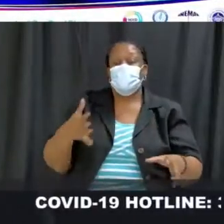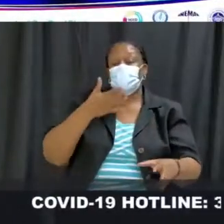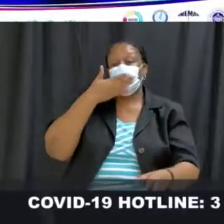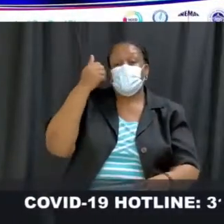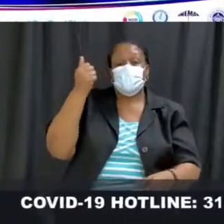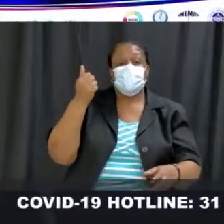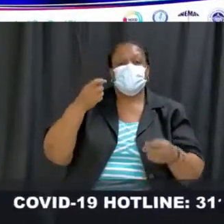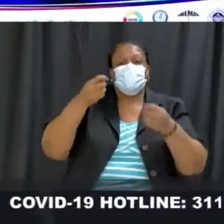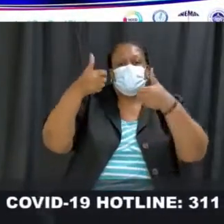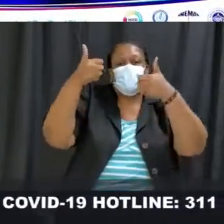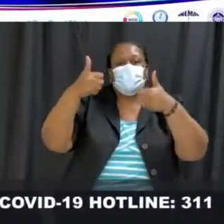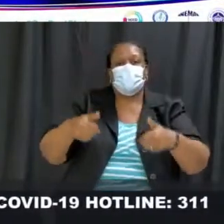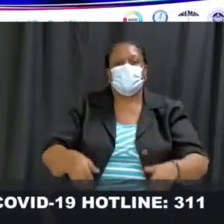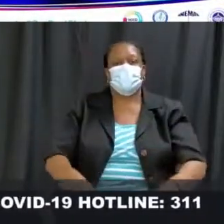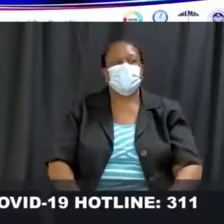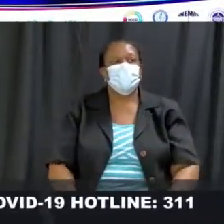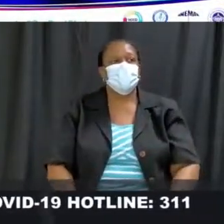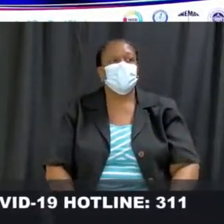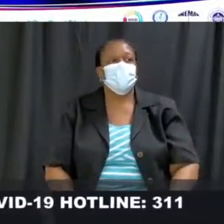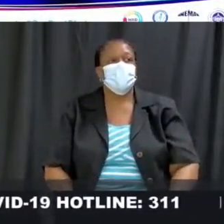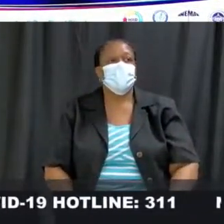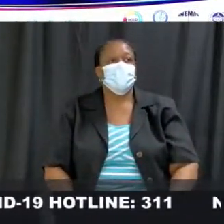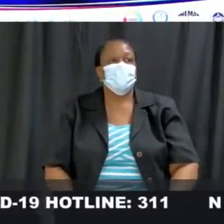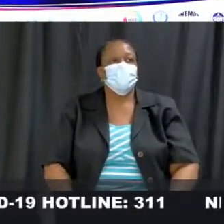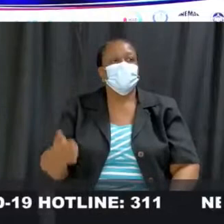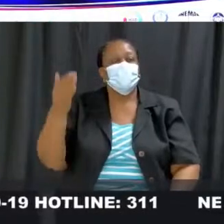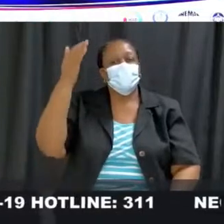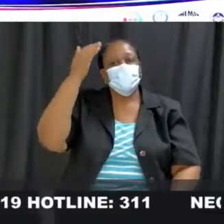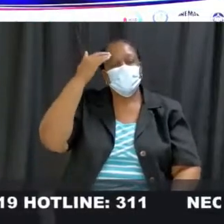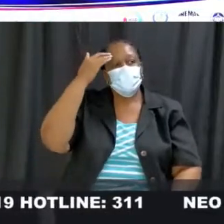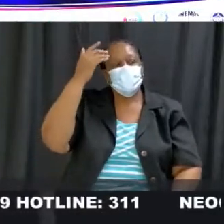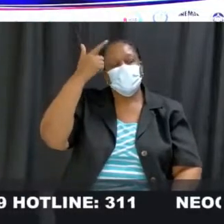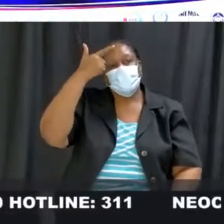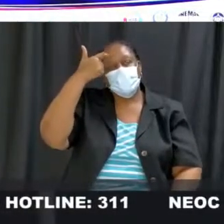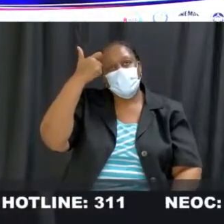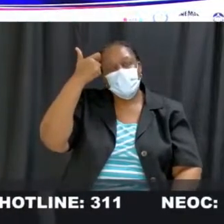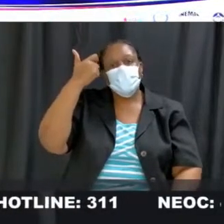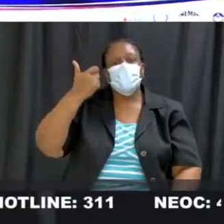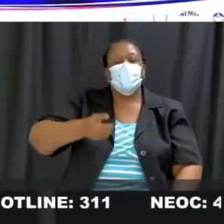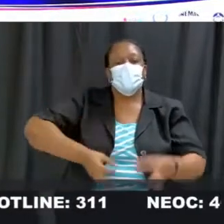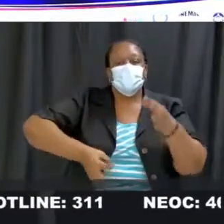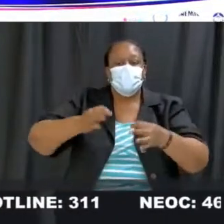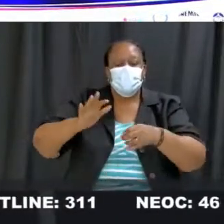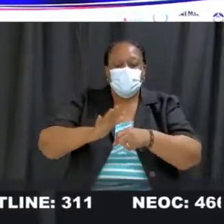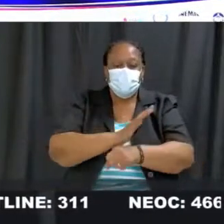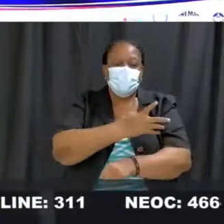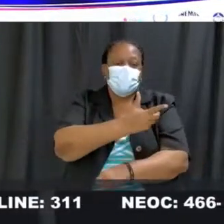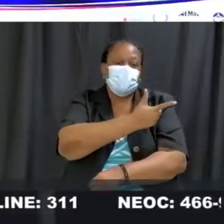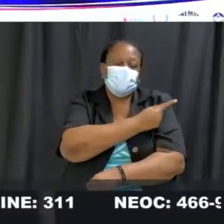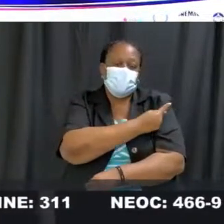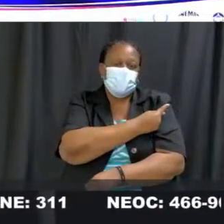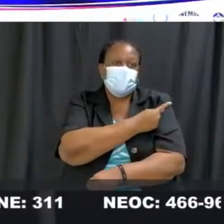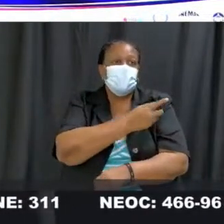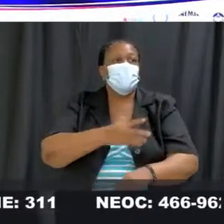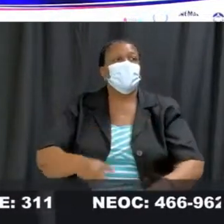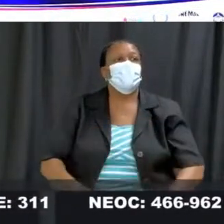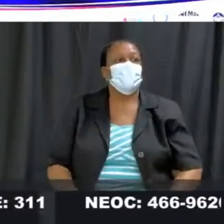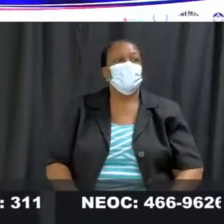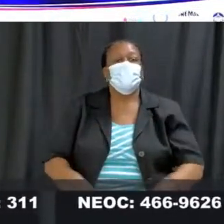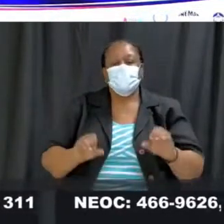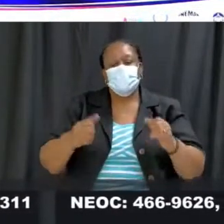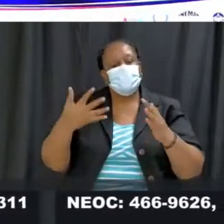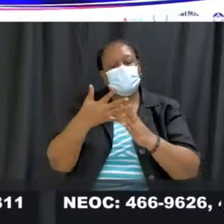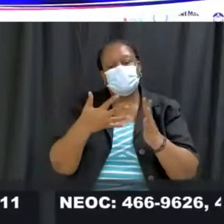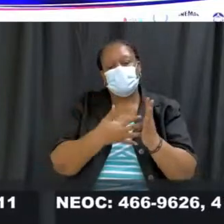because what we are seeing or realizing is that once you are fully vaccinated, diagnosed with COVID, we can